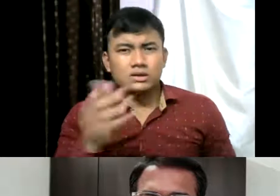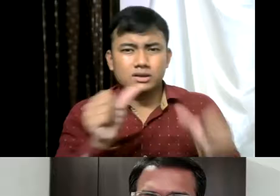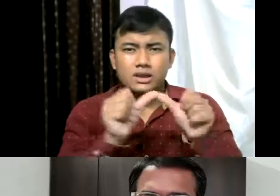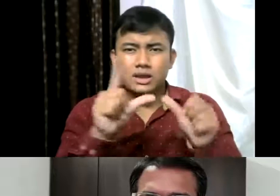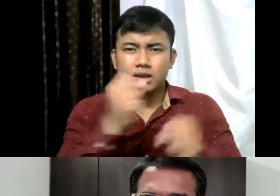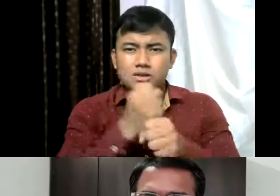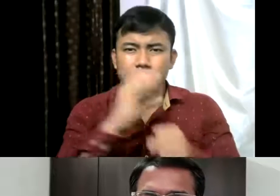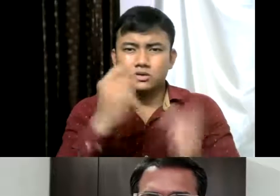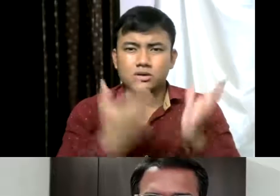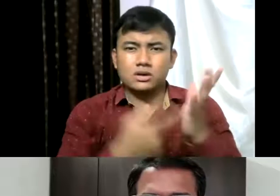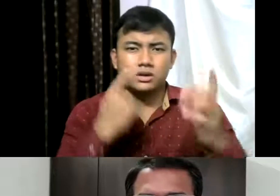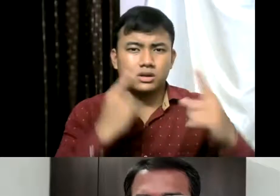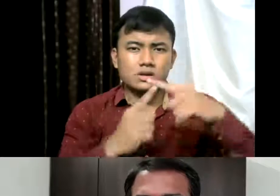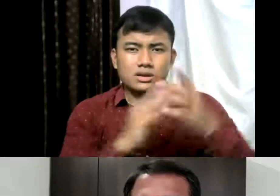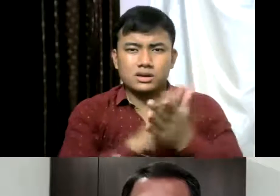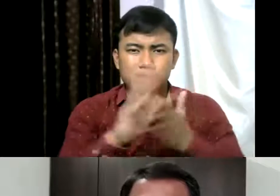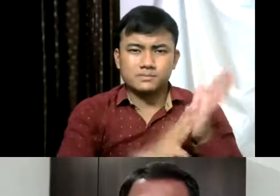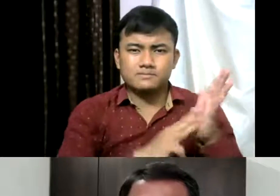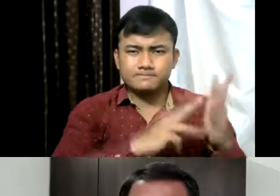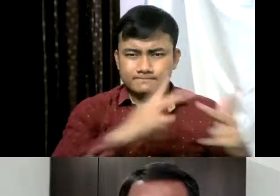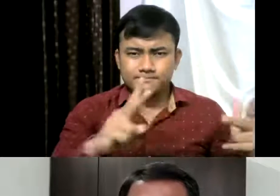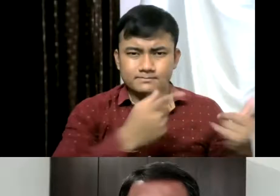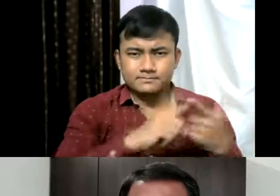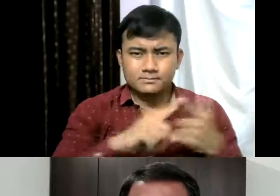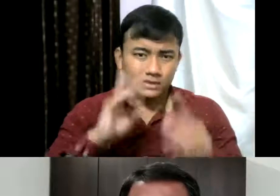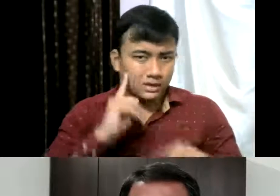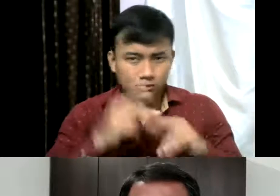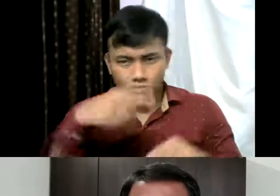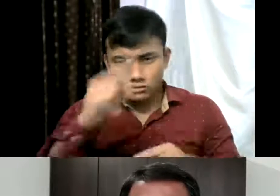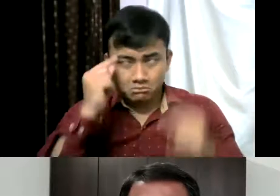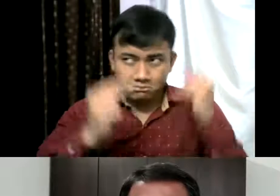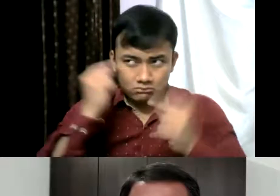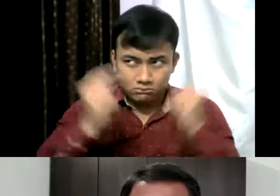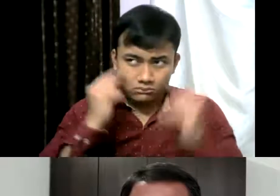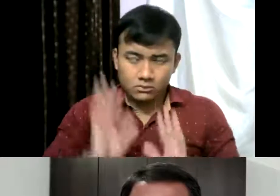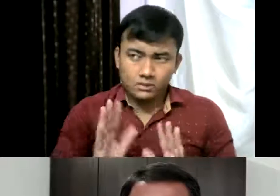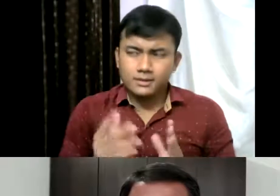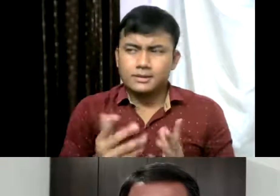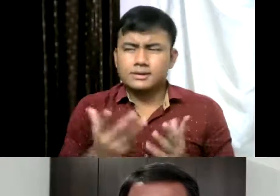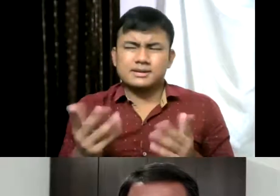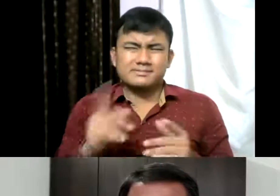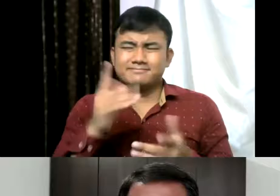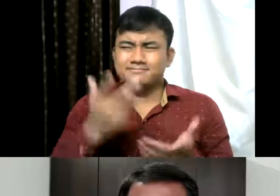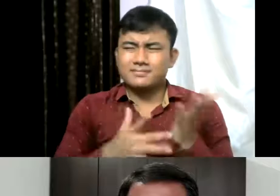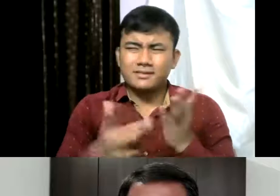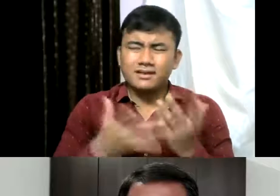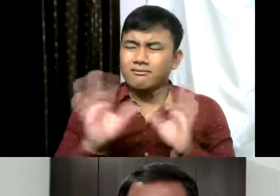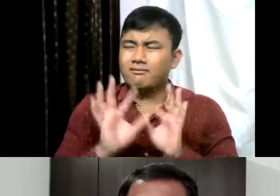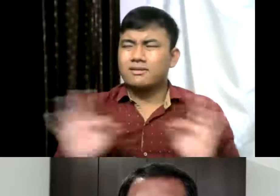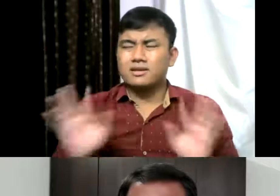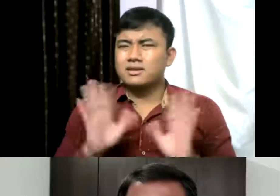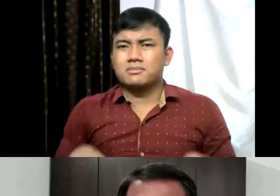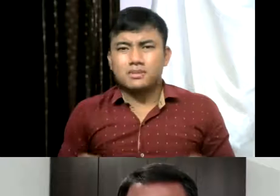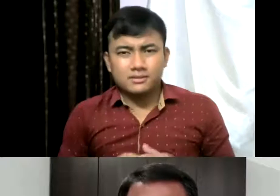the spaces and interfaces. Because if you assume technology is neutral, it's also coming from the same place, like caste is not there anymore